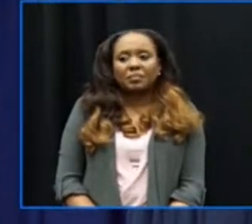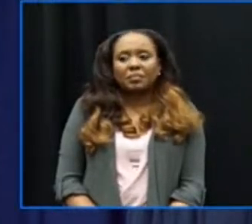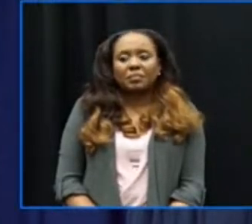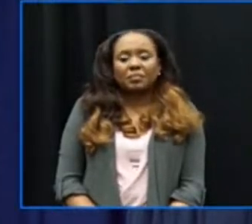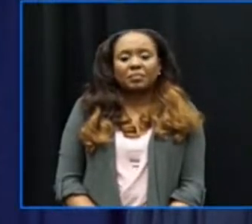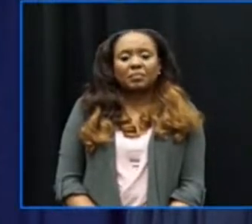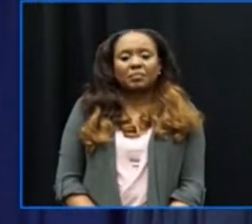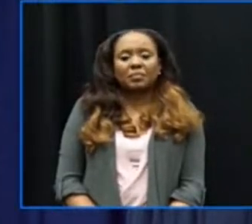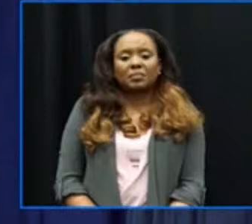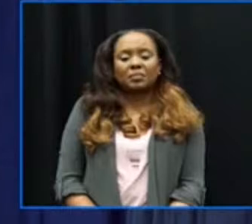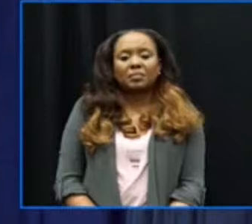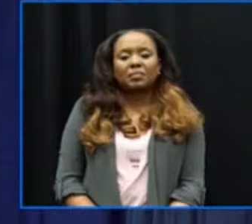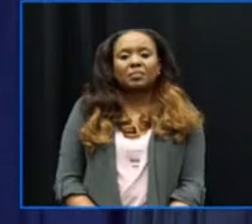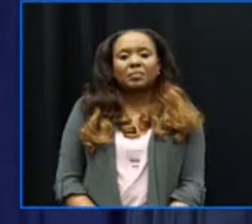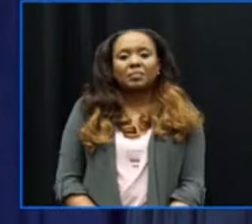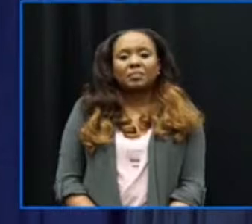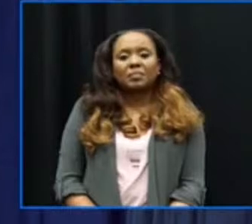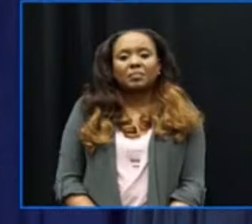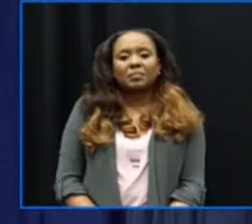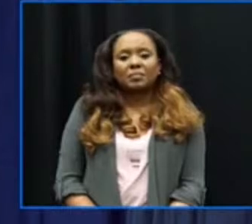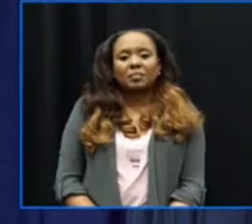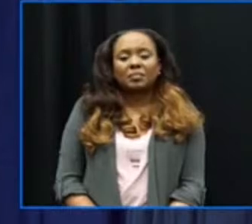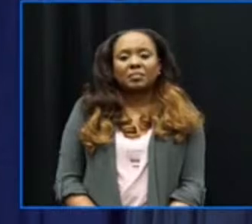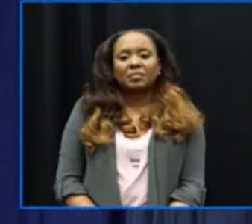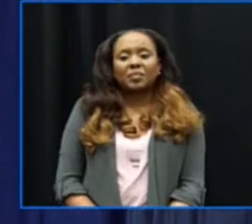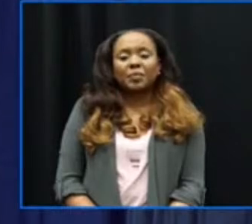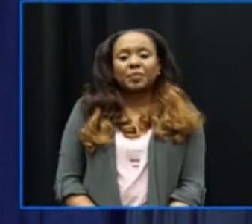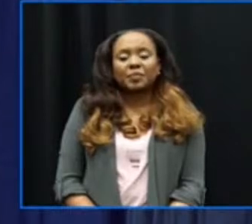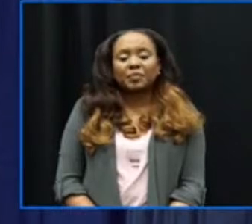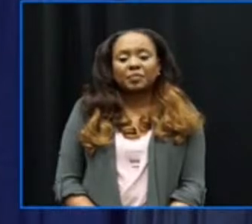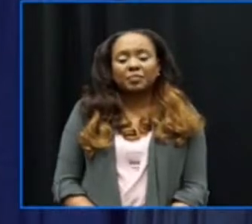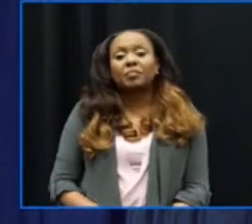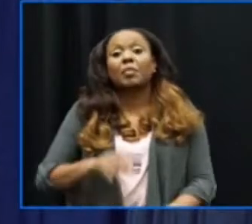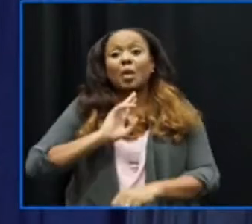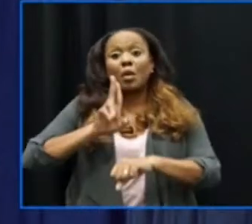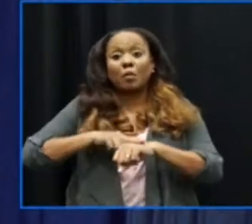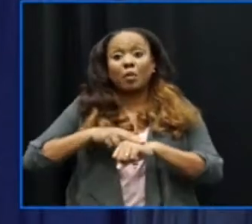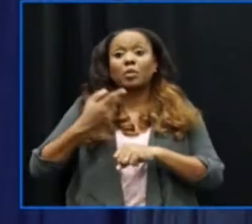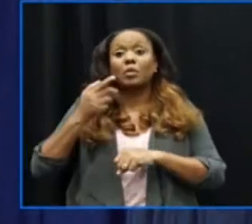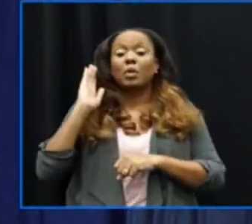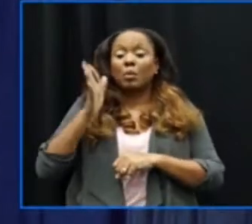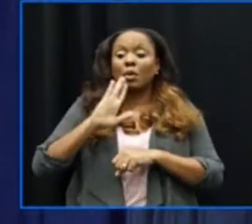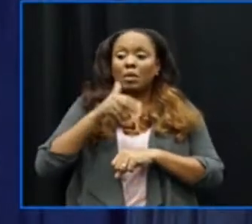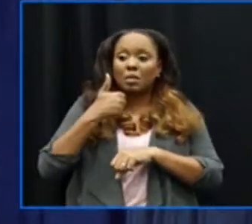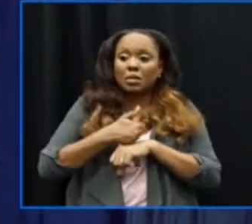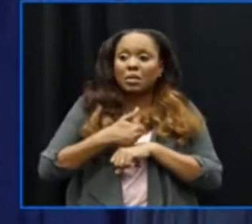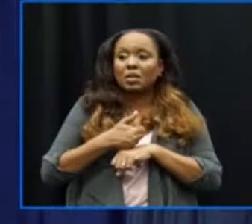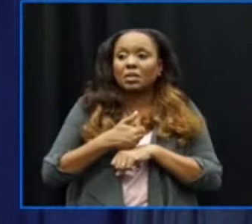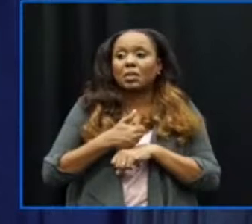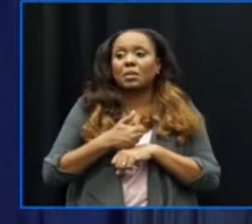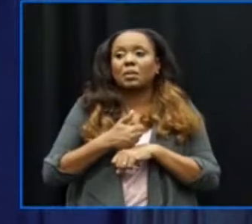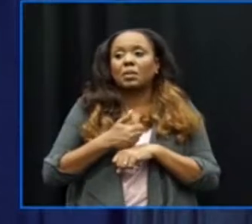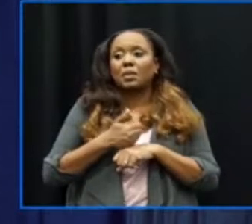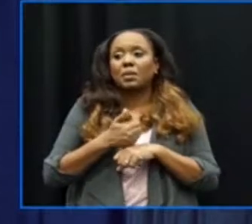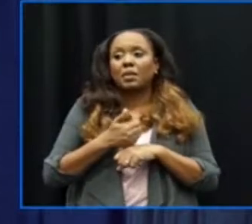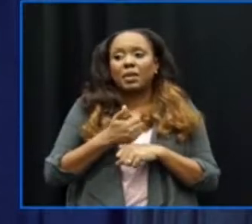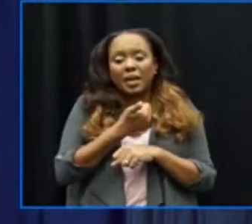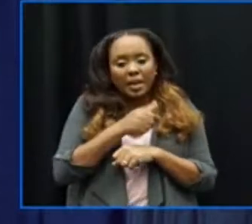what we consider measures that we think can assist in making the transition that much